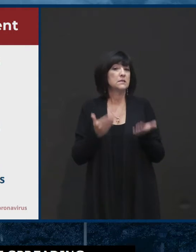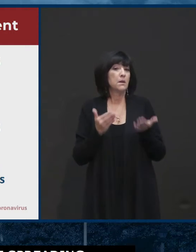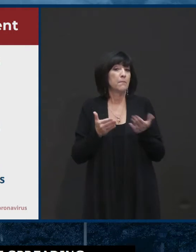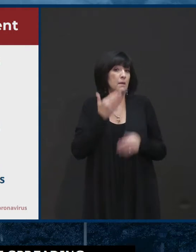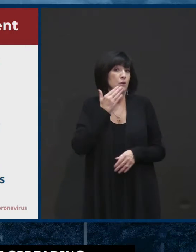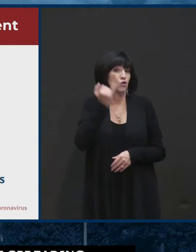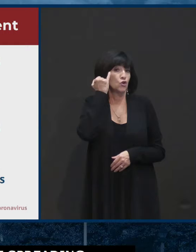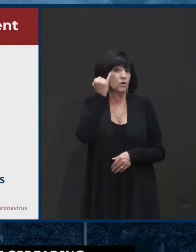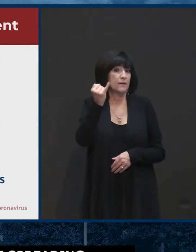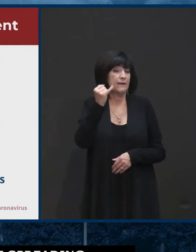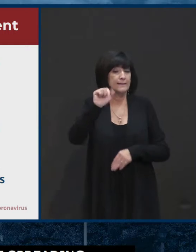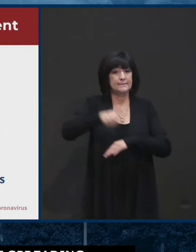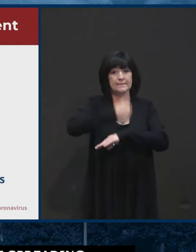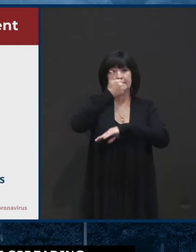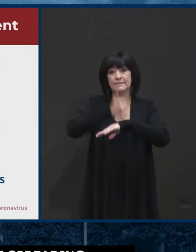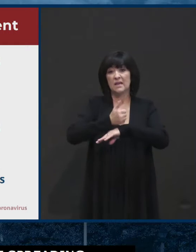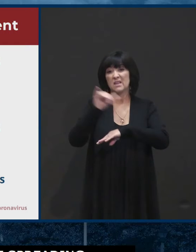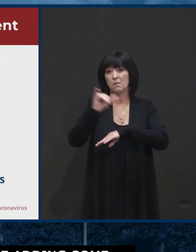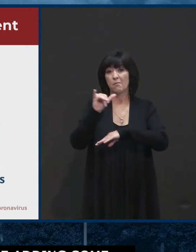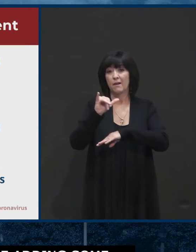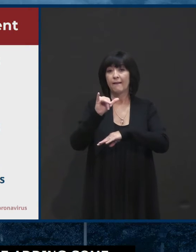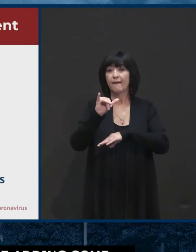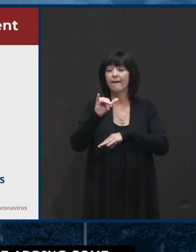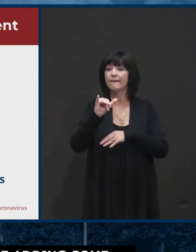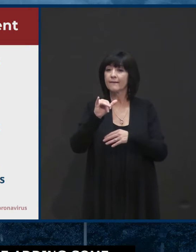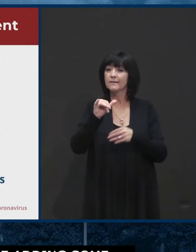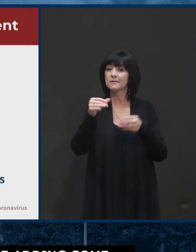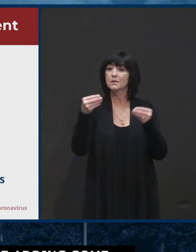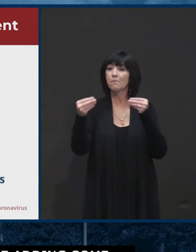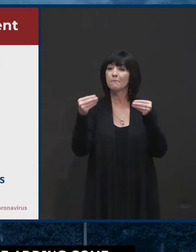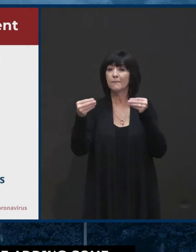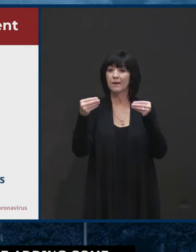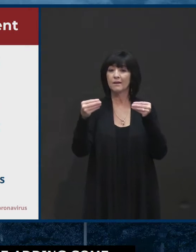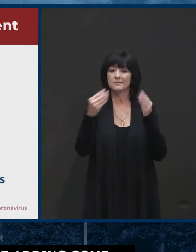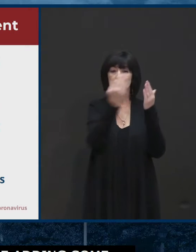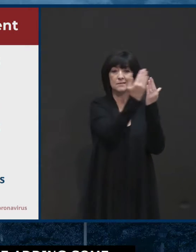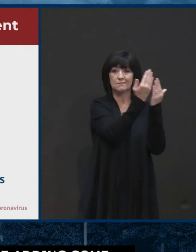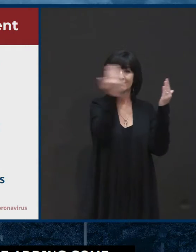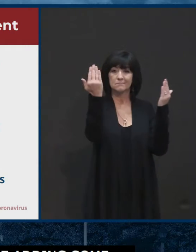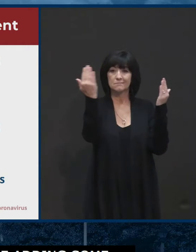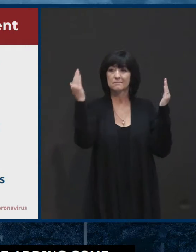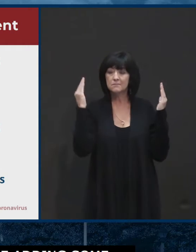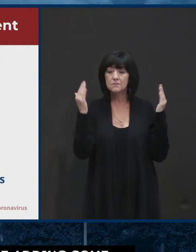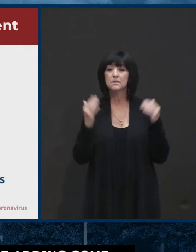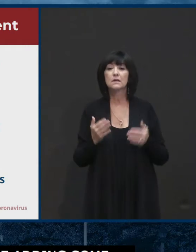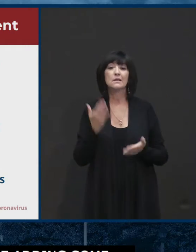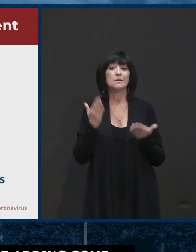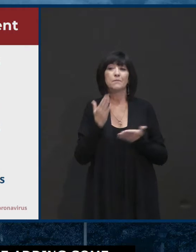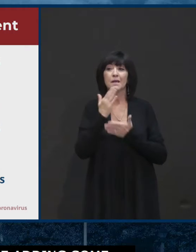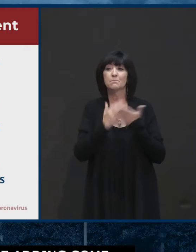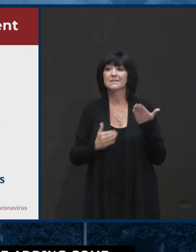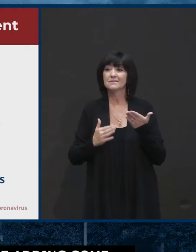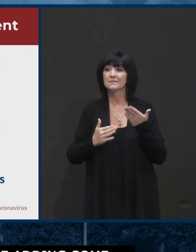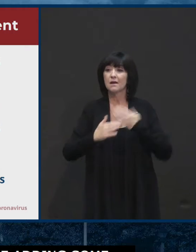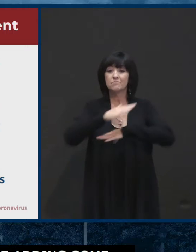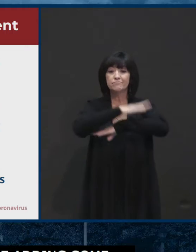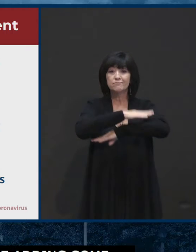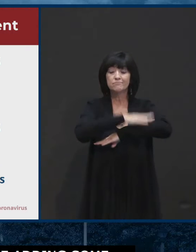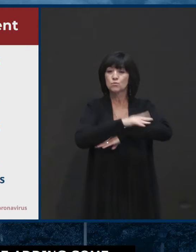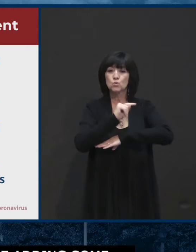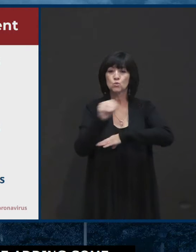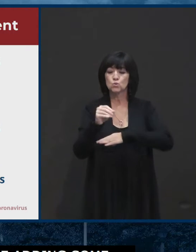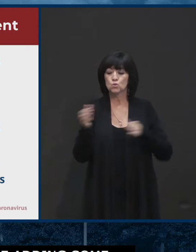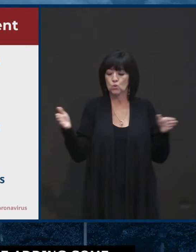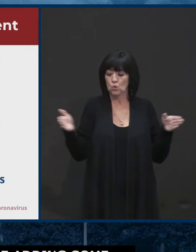barriers like plexiglass stands, if registration tables are too close, and making sure that